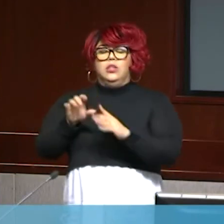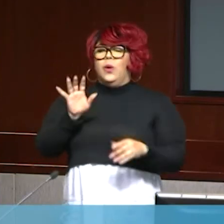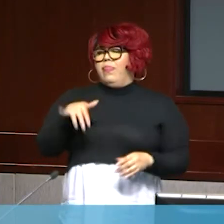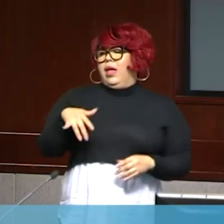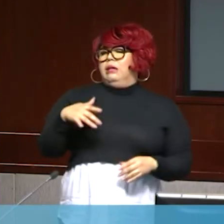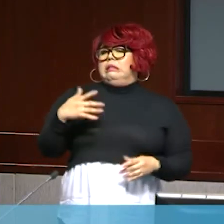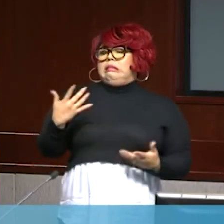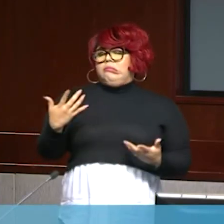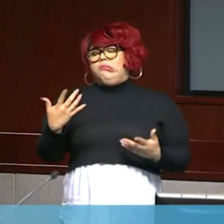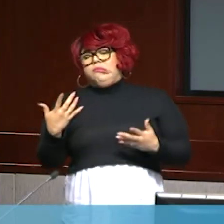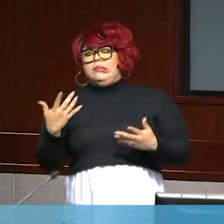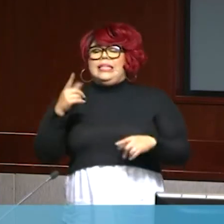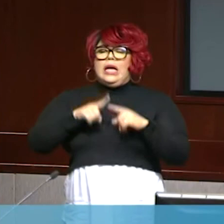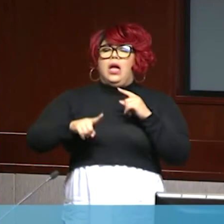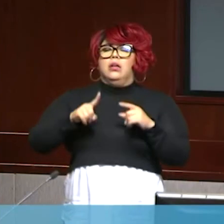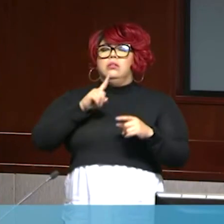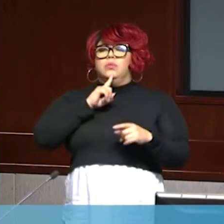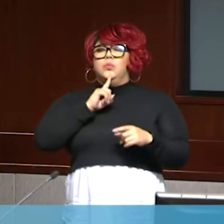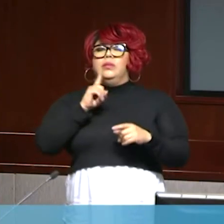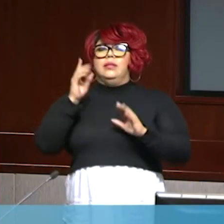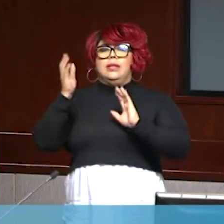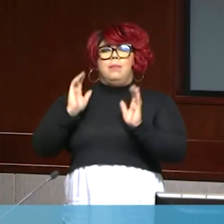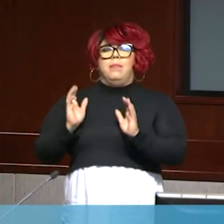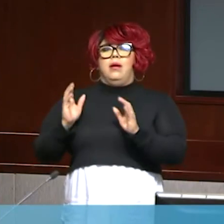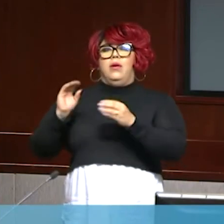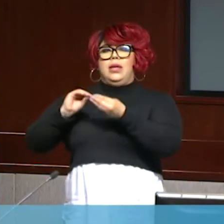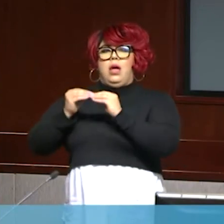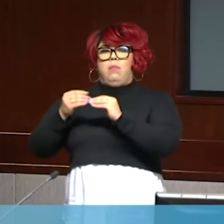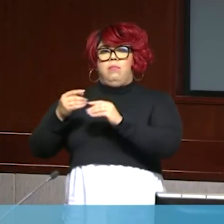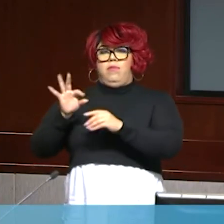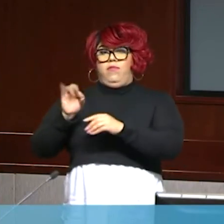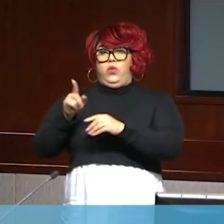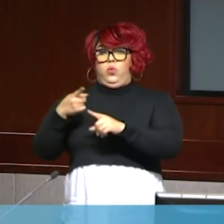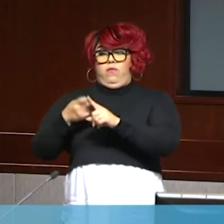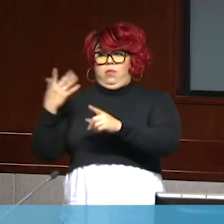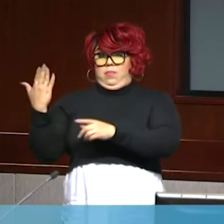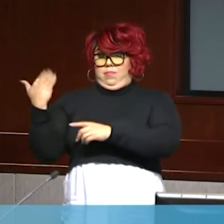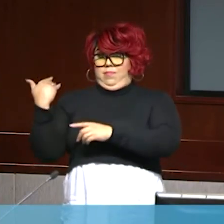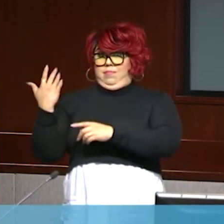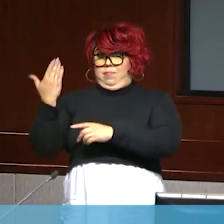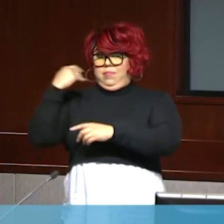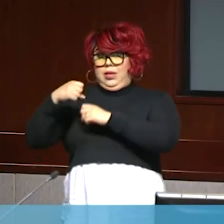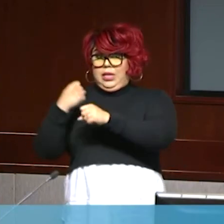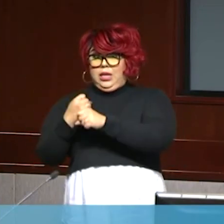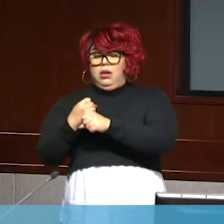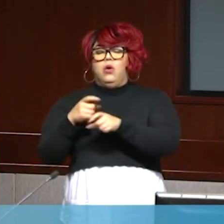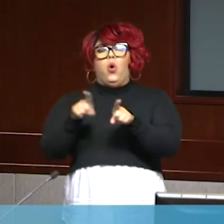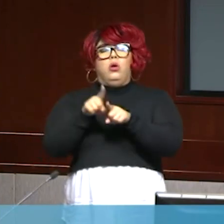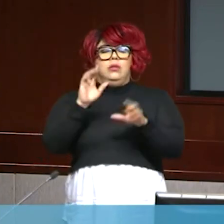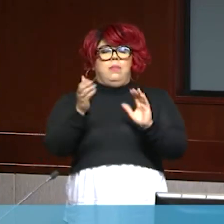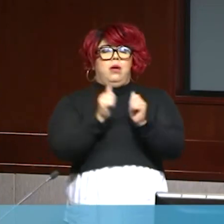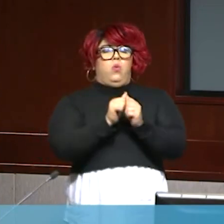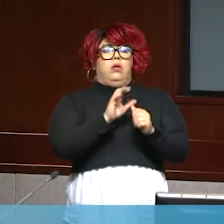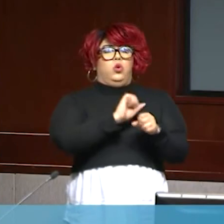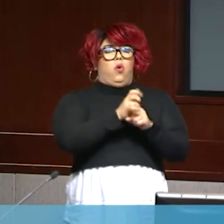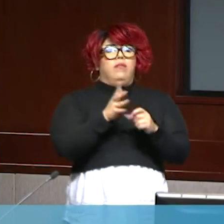to historical flu data, as well as trying to compare flu data to COVID-19. Thank you.